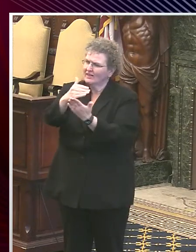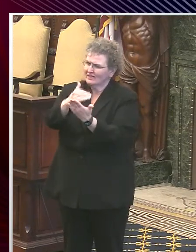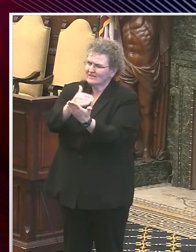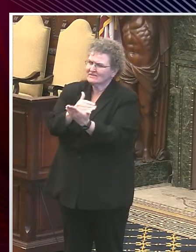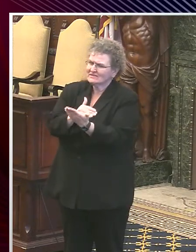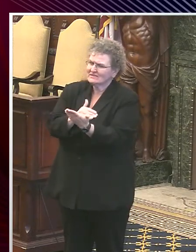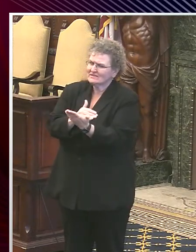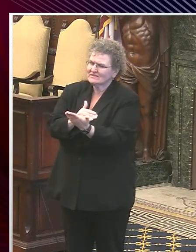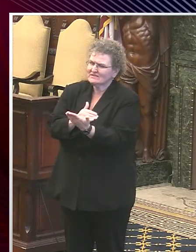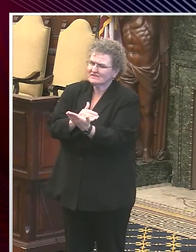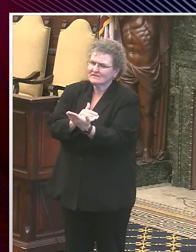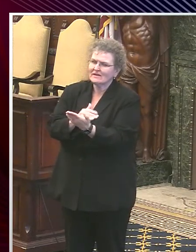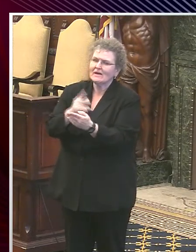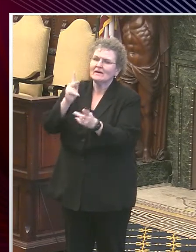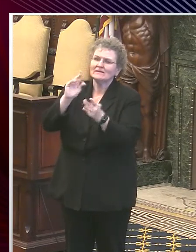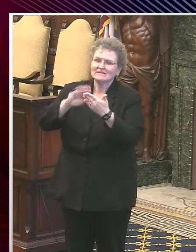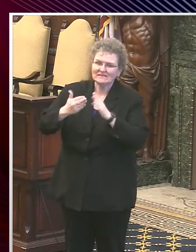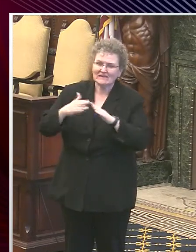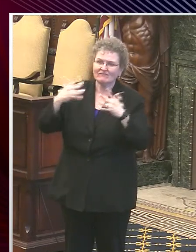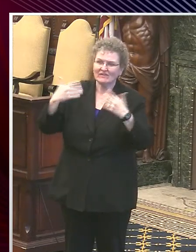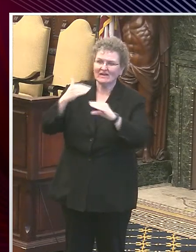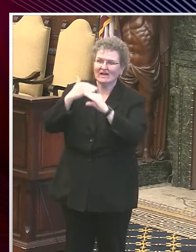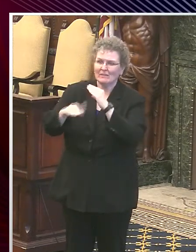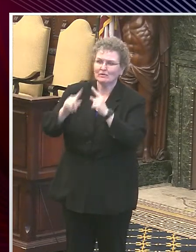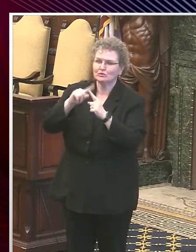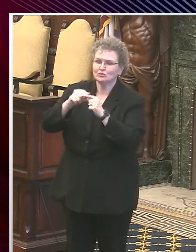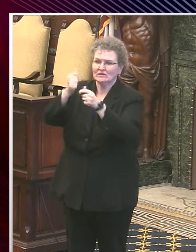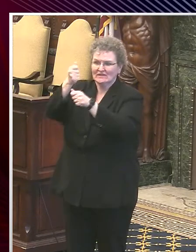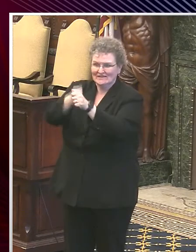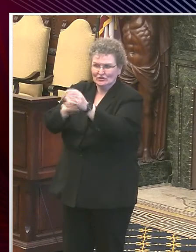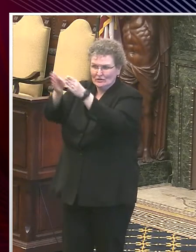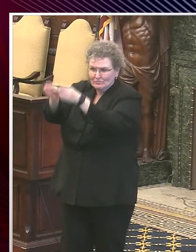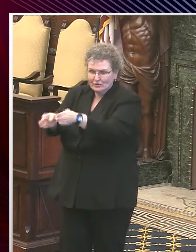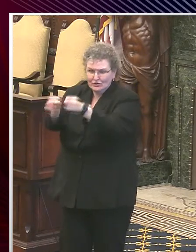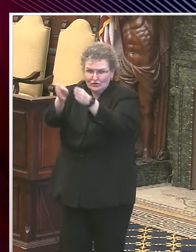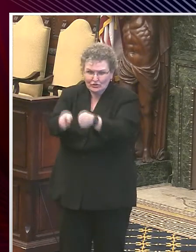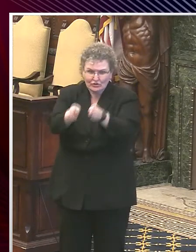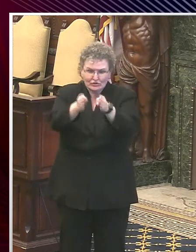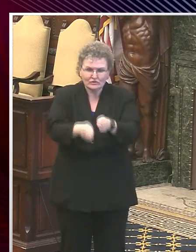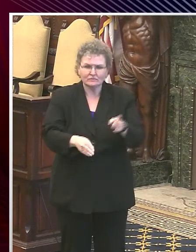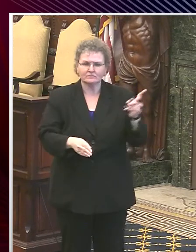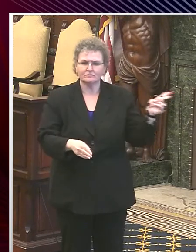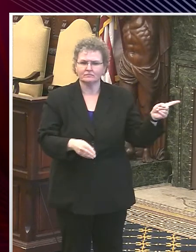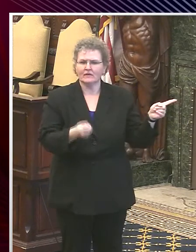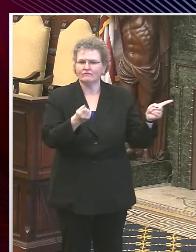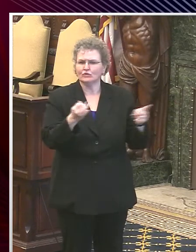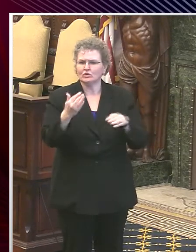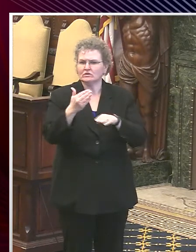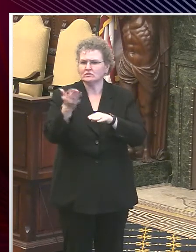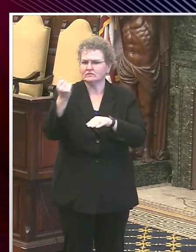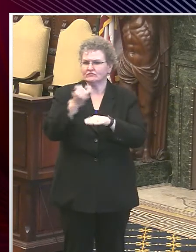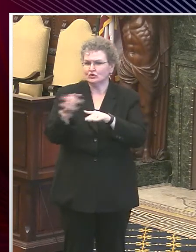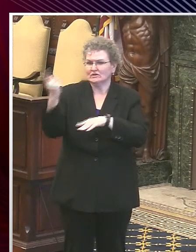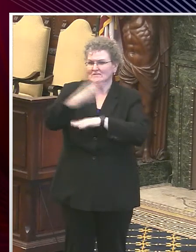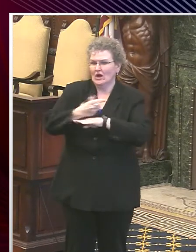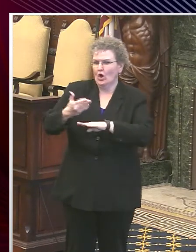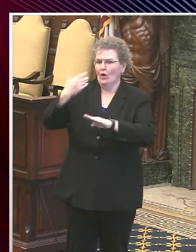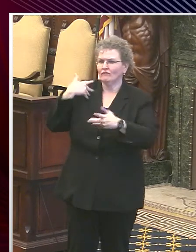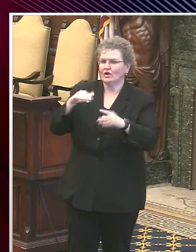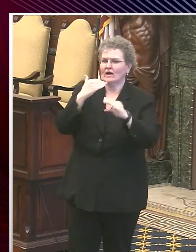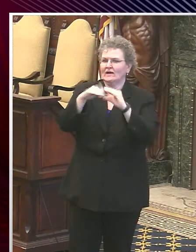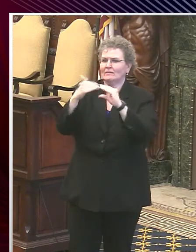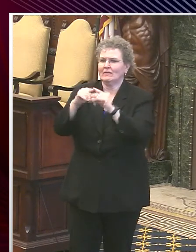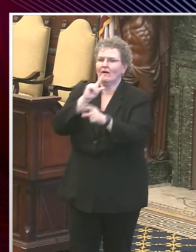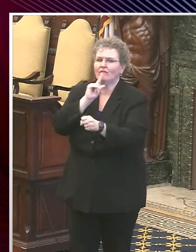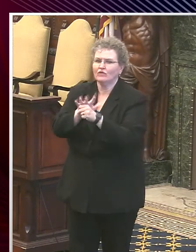confirmations for those people who signed up earlier that never got one? Correct. So a few days ago, we started sending confirmation emails after people initially